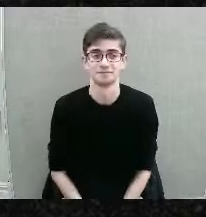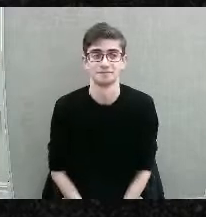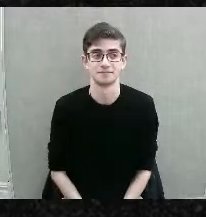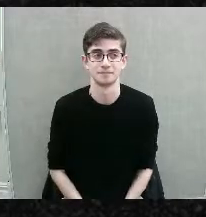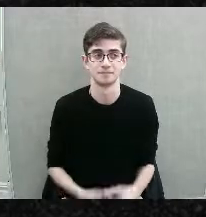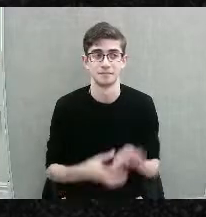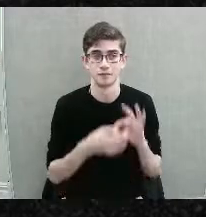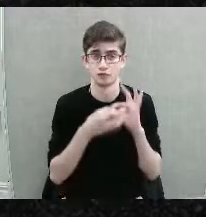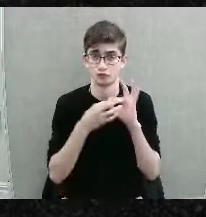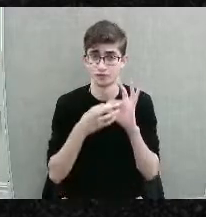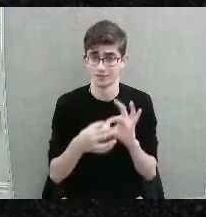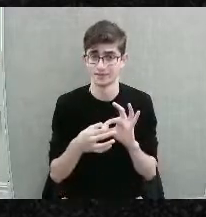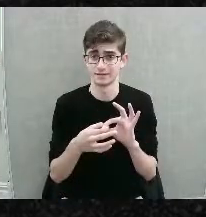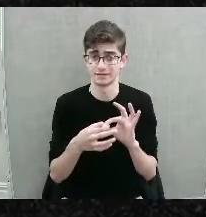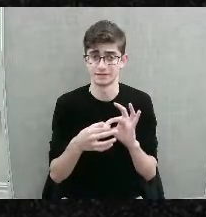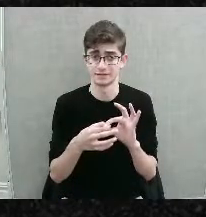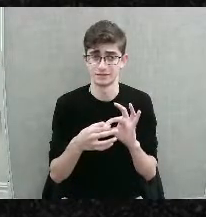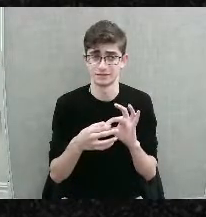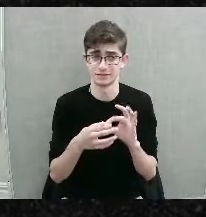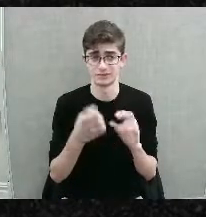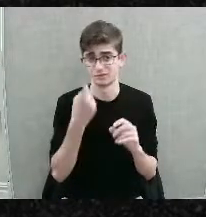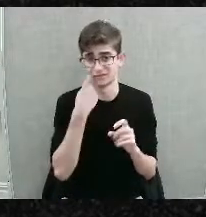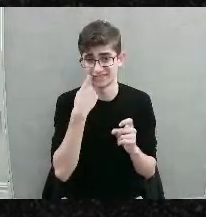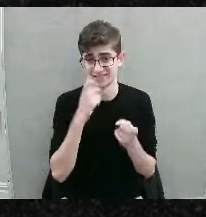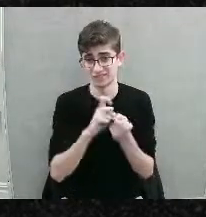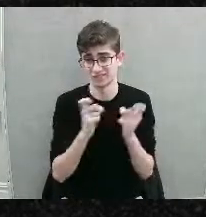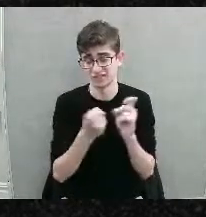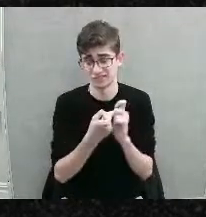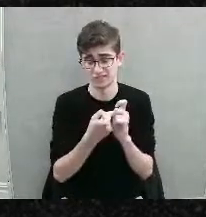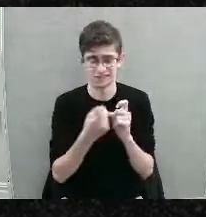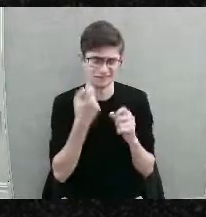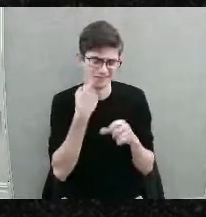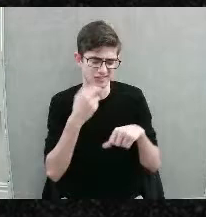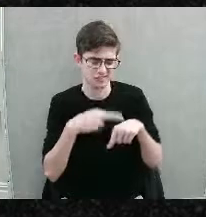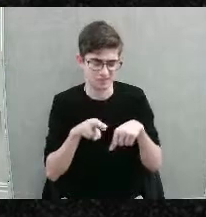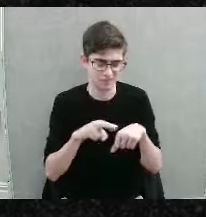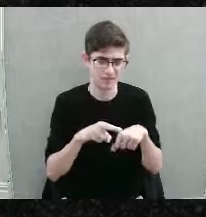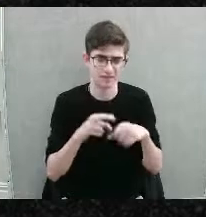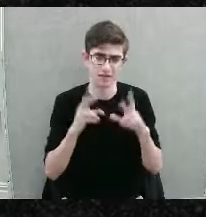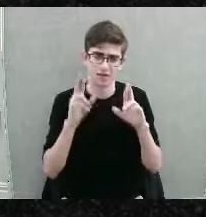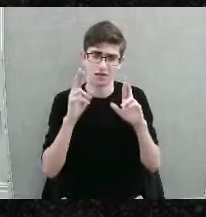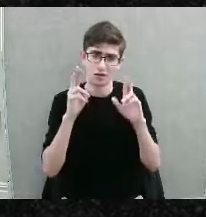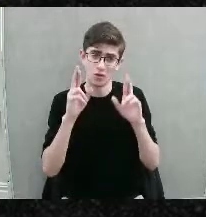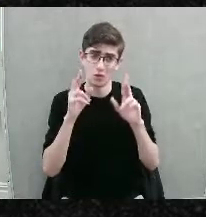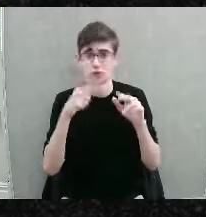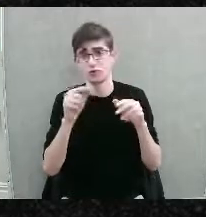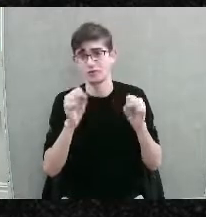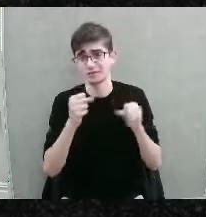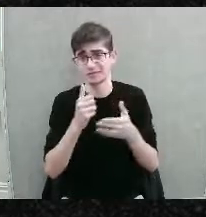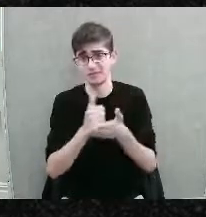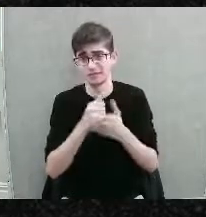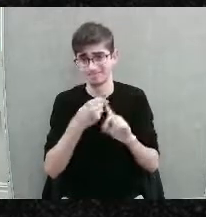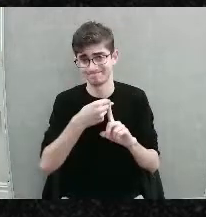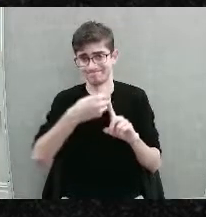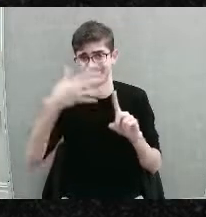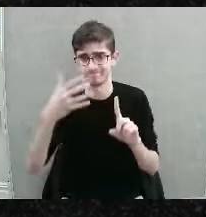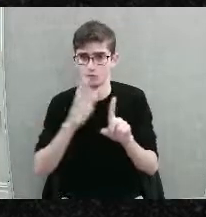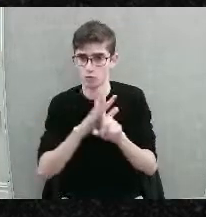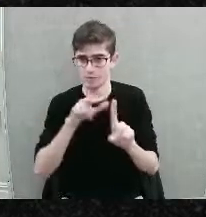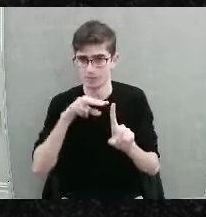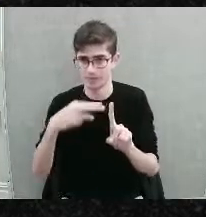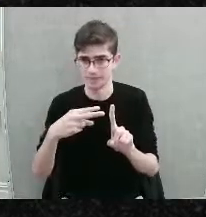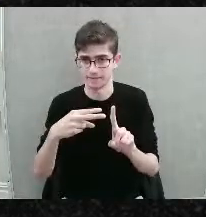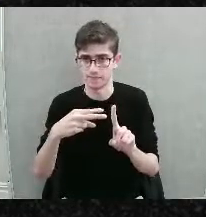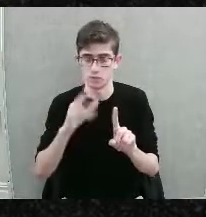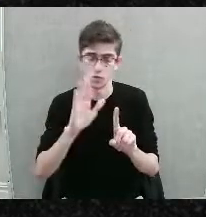do with some of the changes, the very recent changes that I was just referencing, and I'm hoping that you can all elaborate on this from the perspective of your own thinking